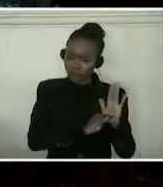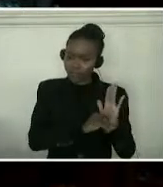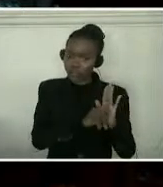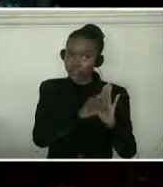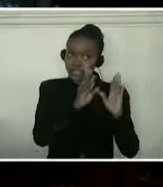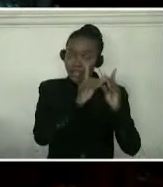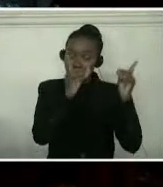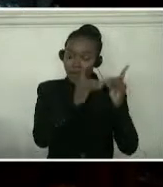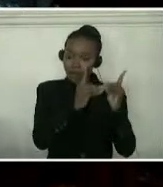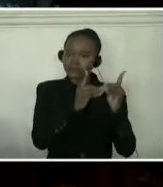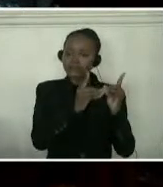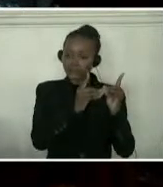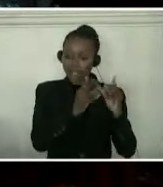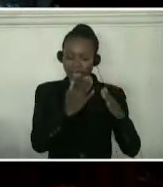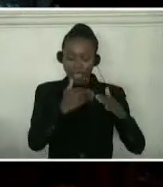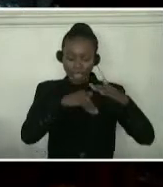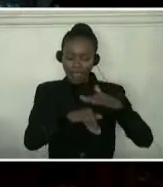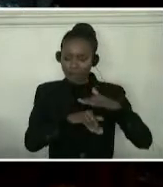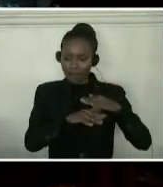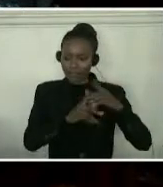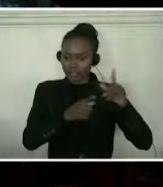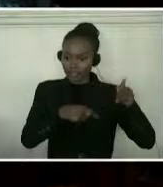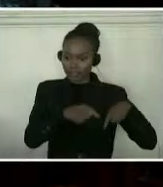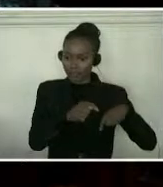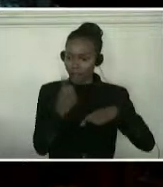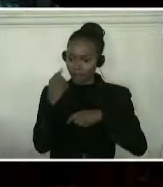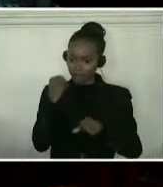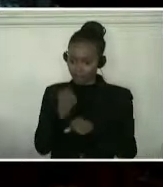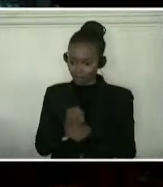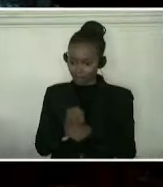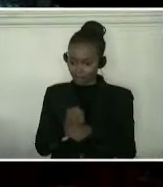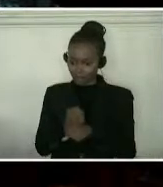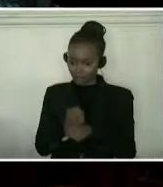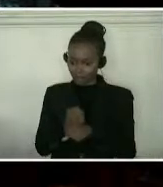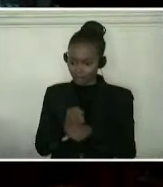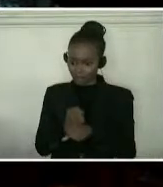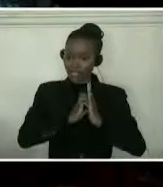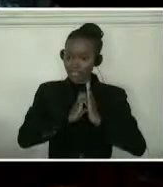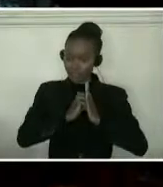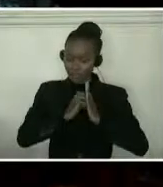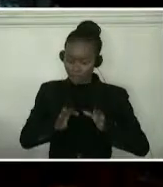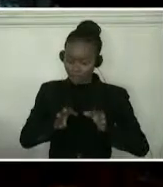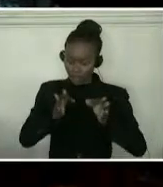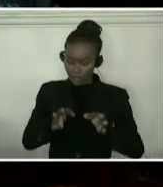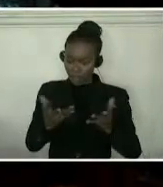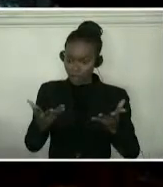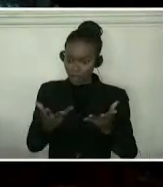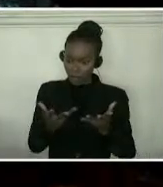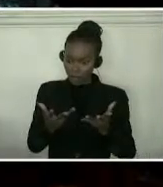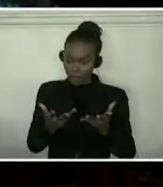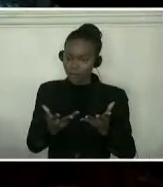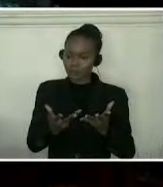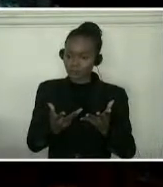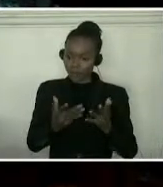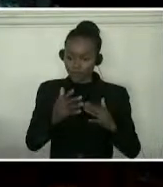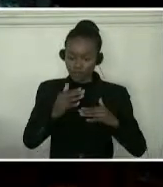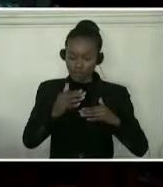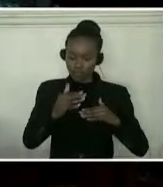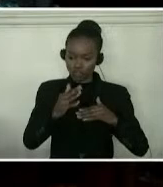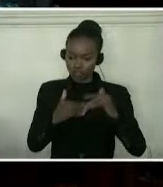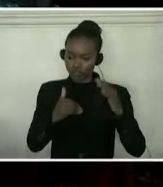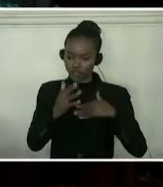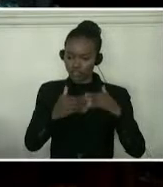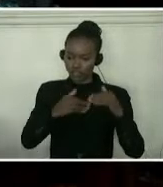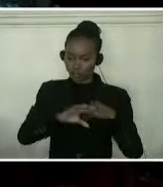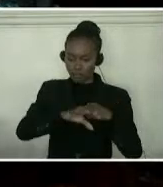underspending in the previous year for example due to the delay in the construction of the provincial archive